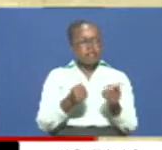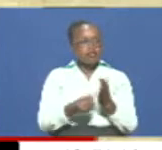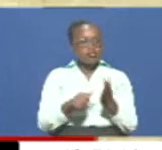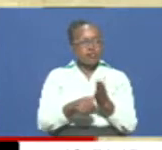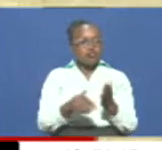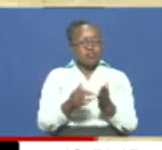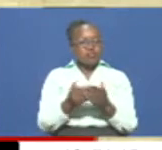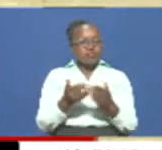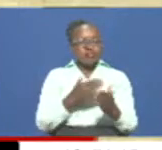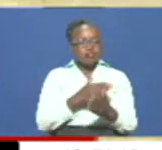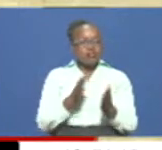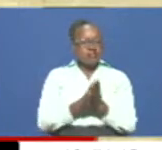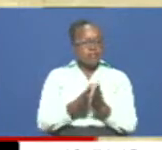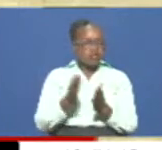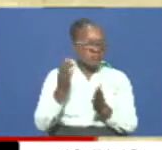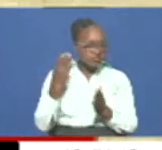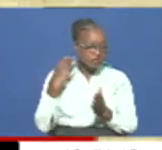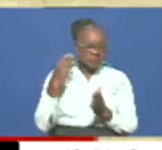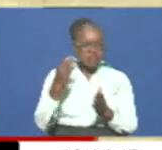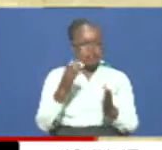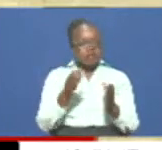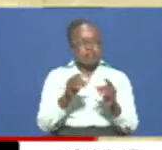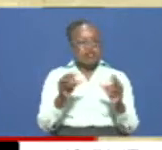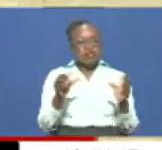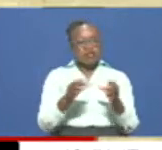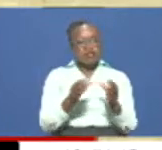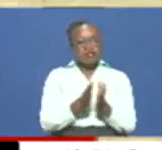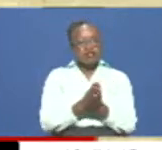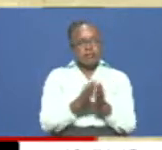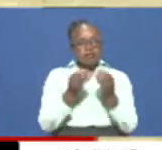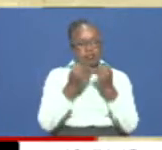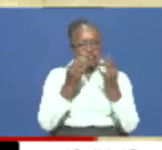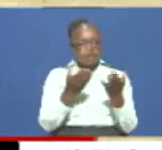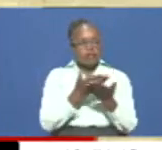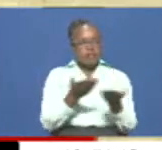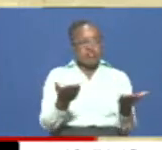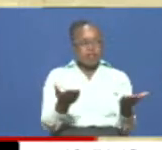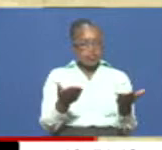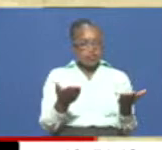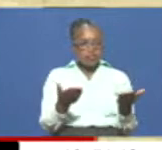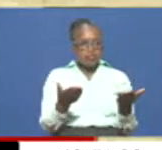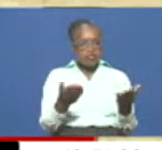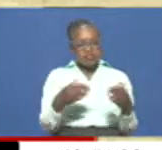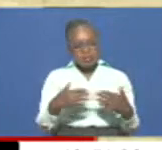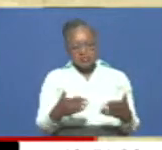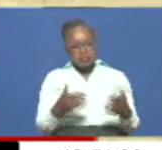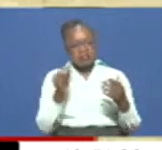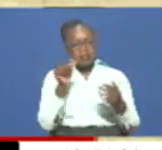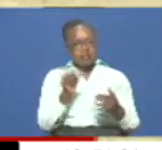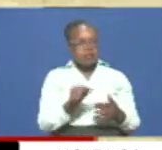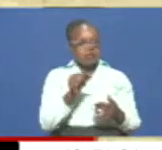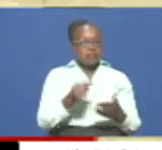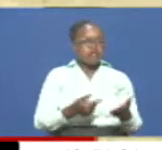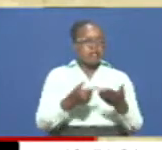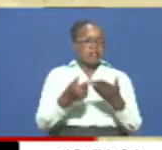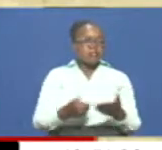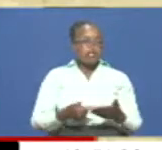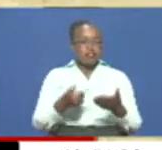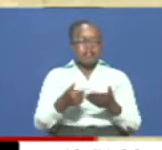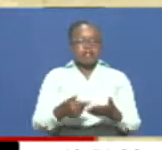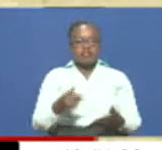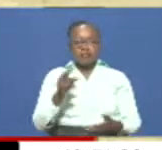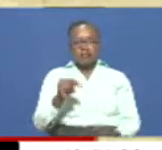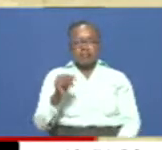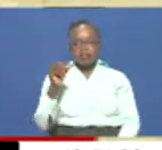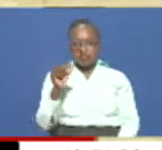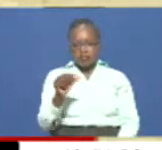championship. Now, the information that we are going to give them, or they pass on to us so that we can have a discussion with the national government, is going to